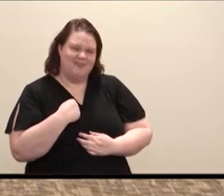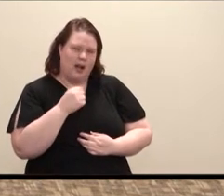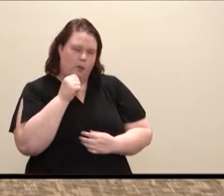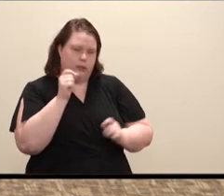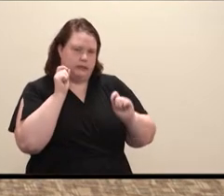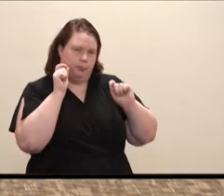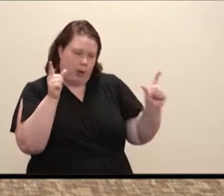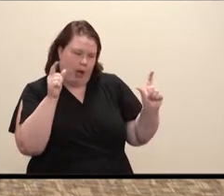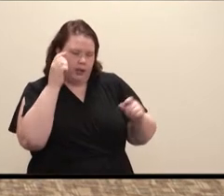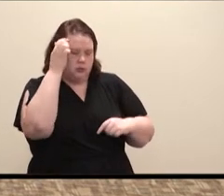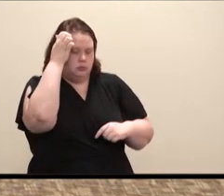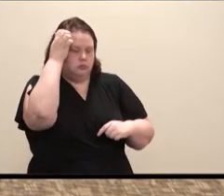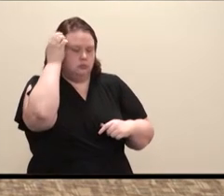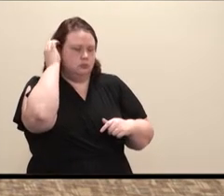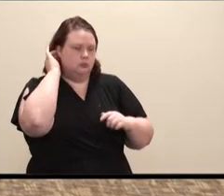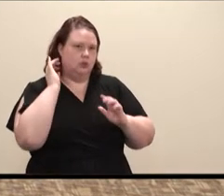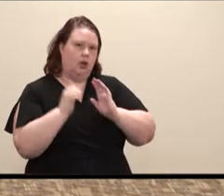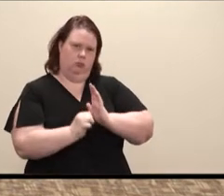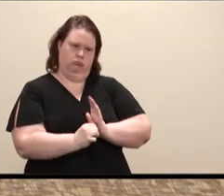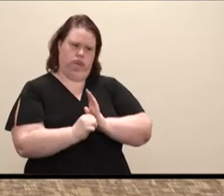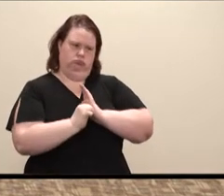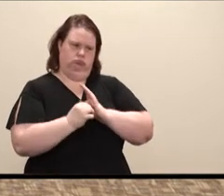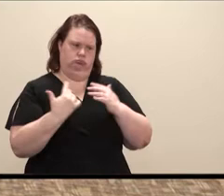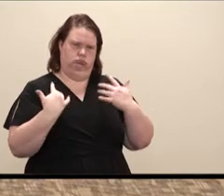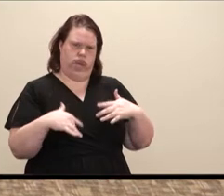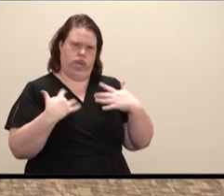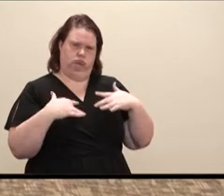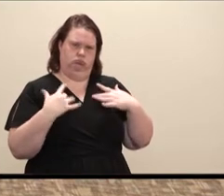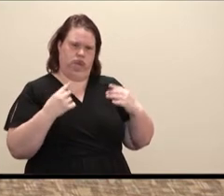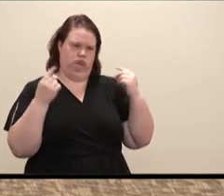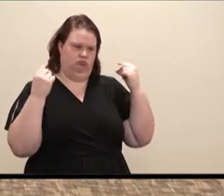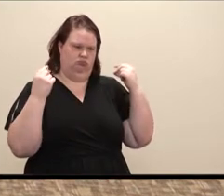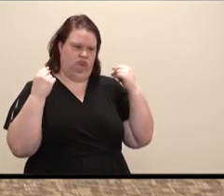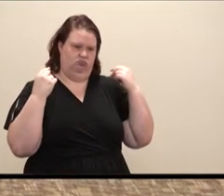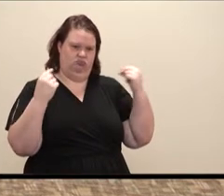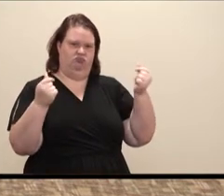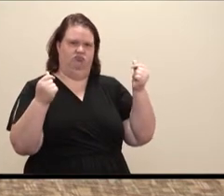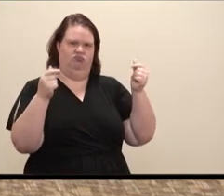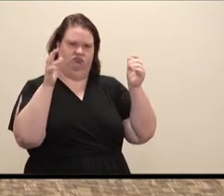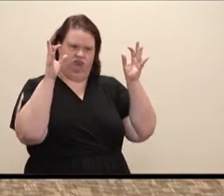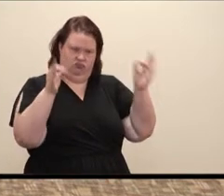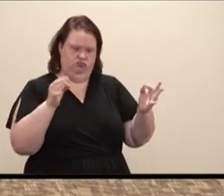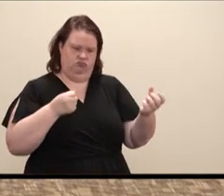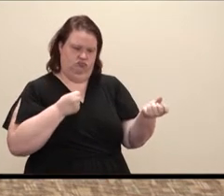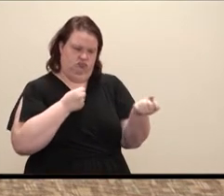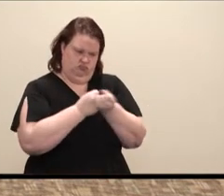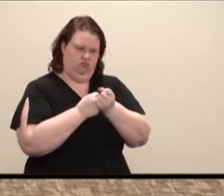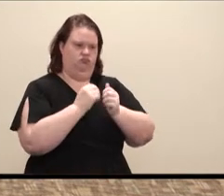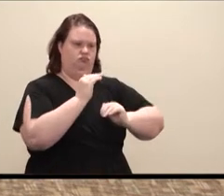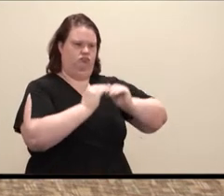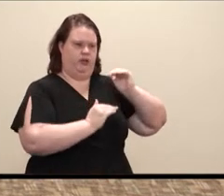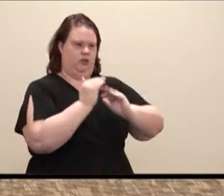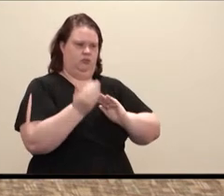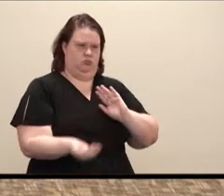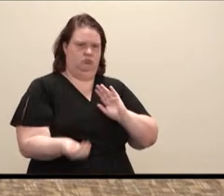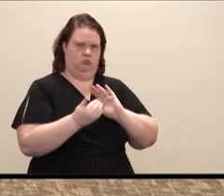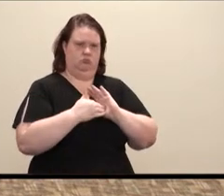I wasn't surprised, but I was impressed with how quickly we landed on that scenario. Mm-hmm. Pretty much